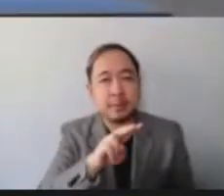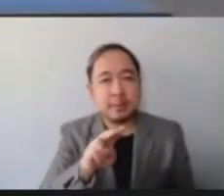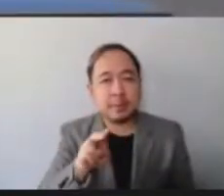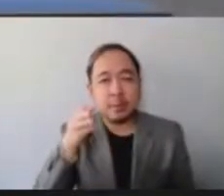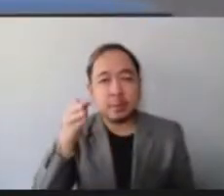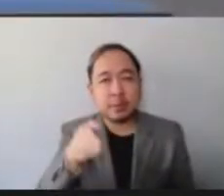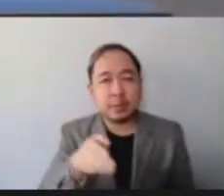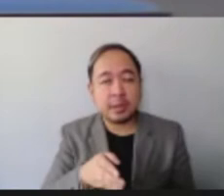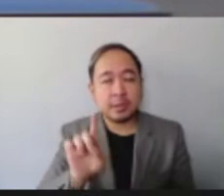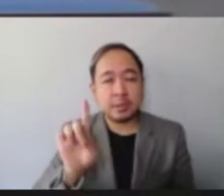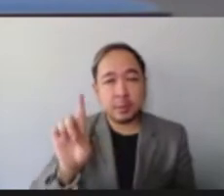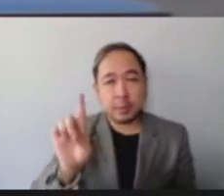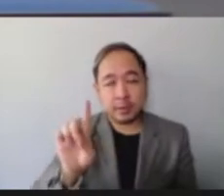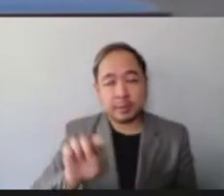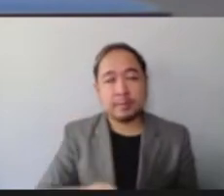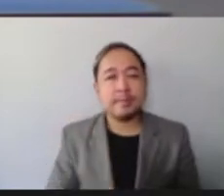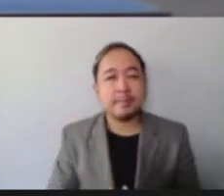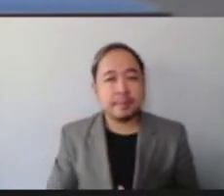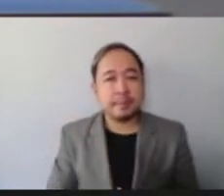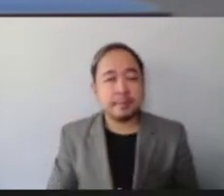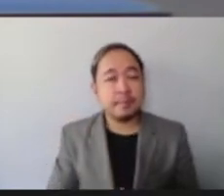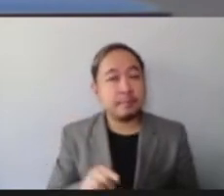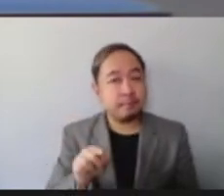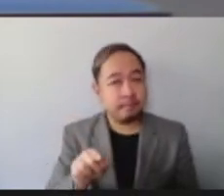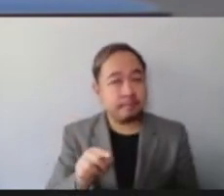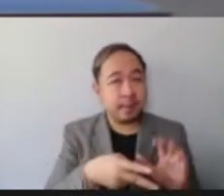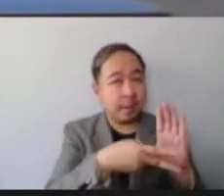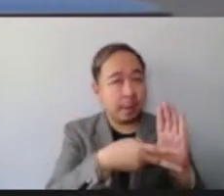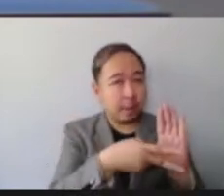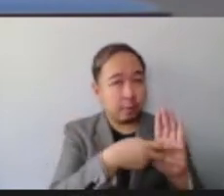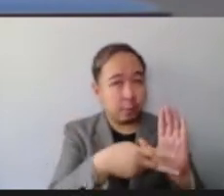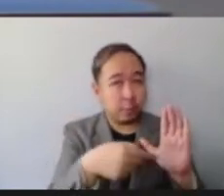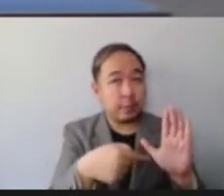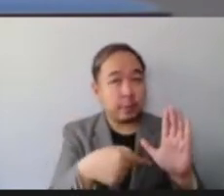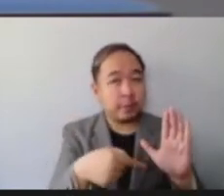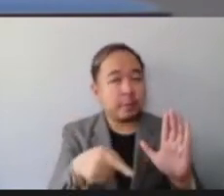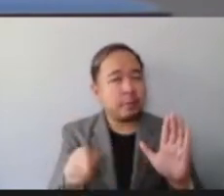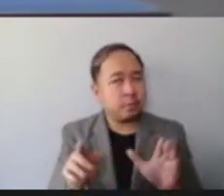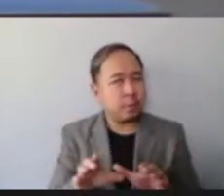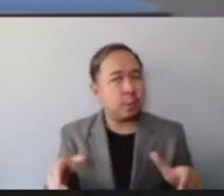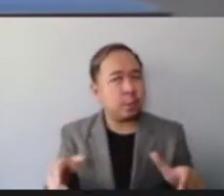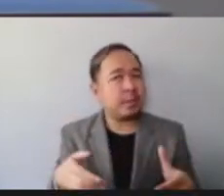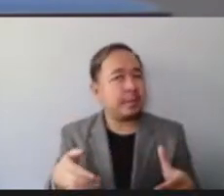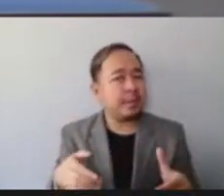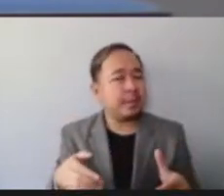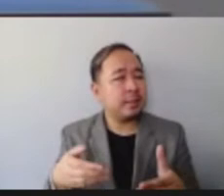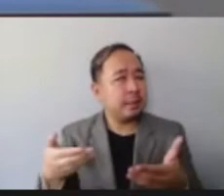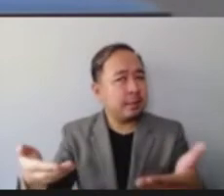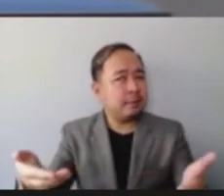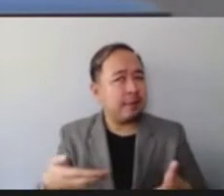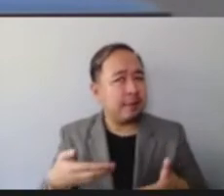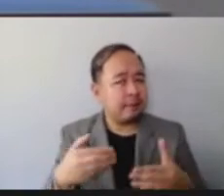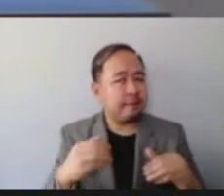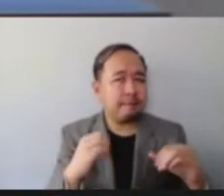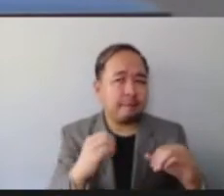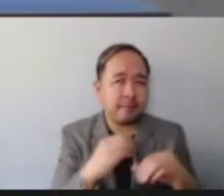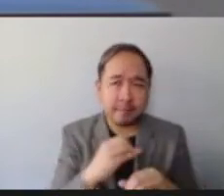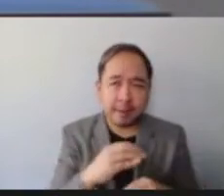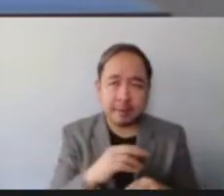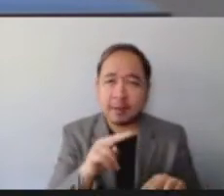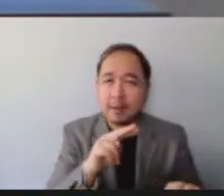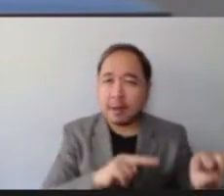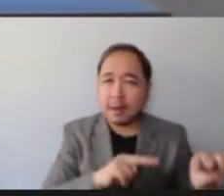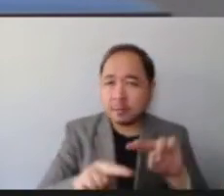one under this agenda item the committee is invited to comment on the assessment of